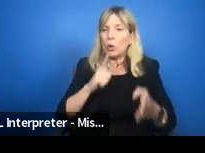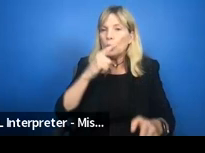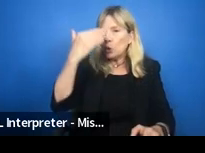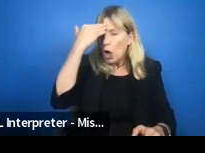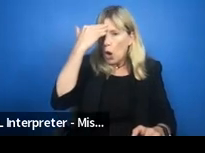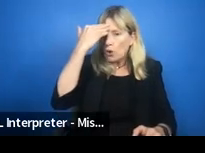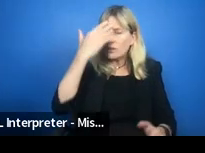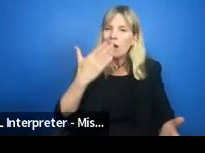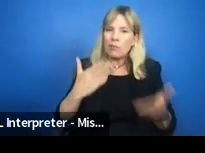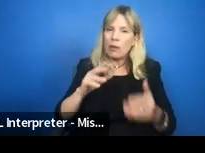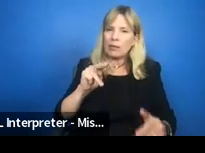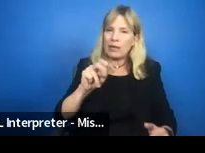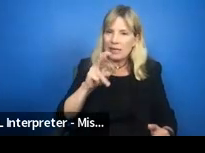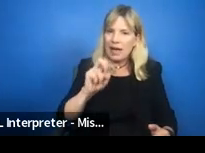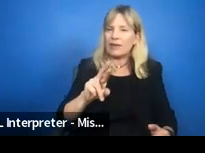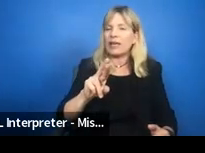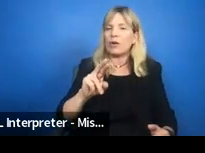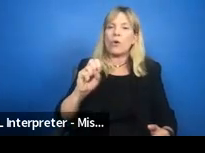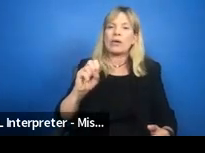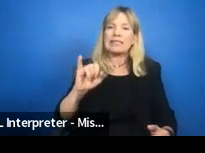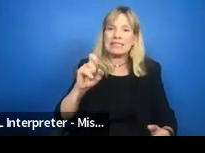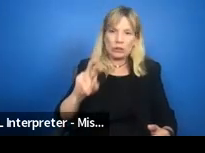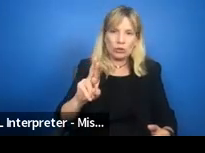a navigator or assister is your best bet.